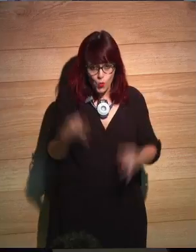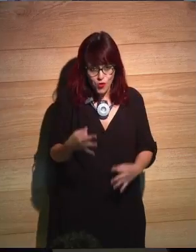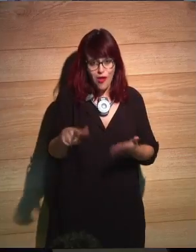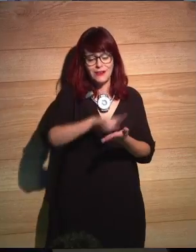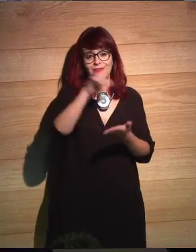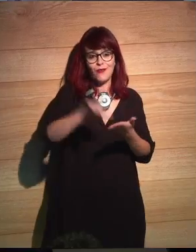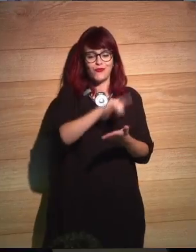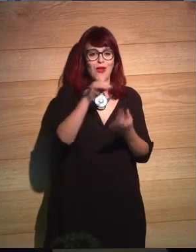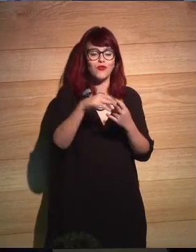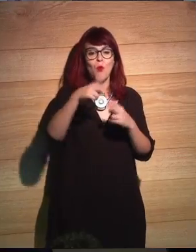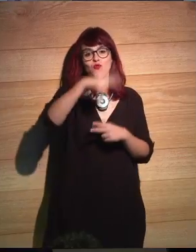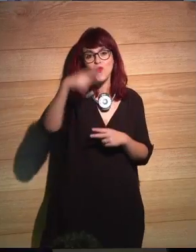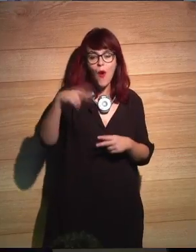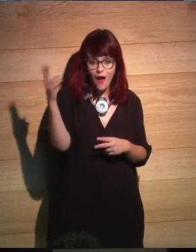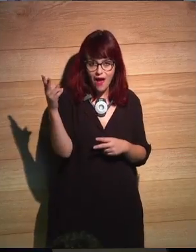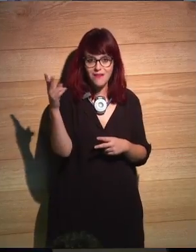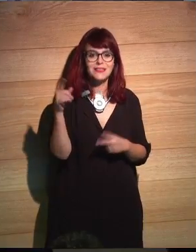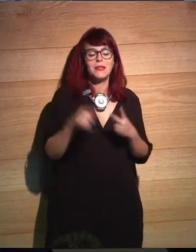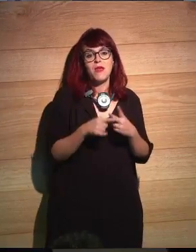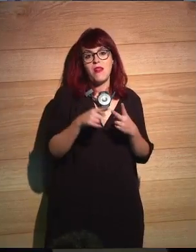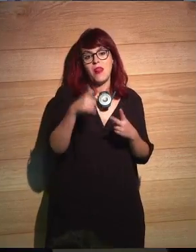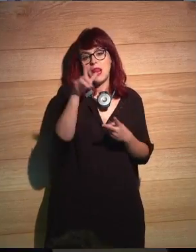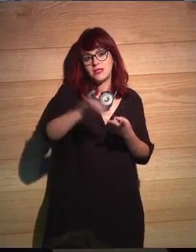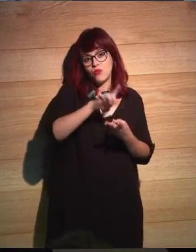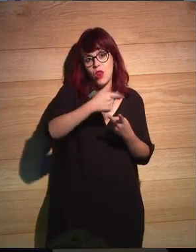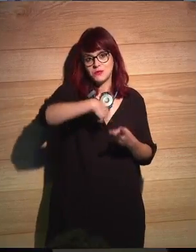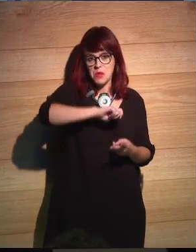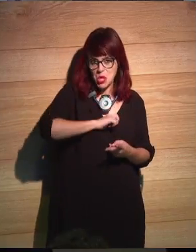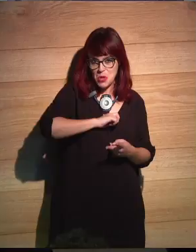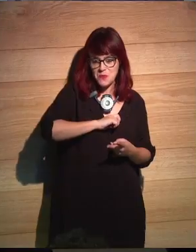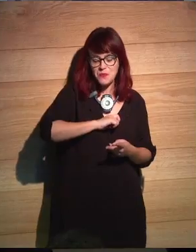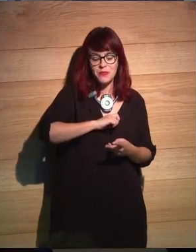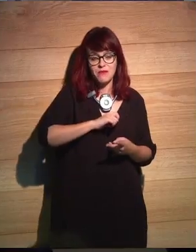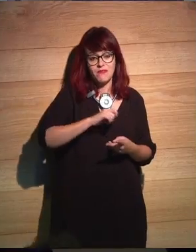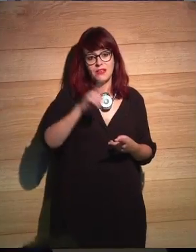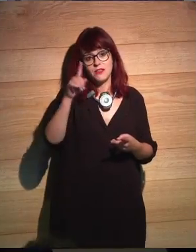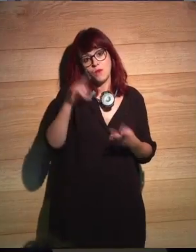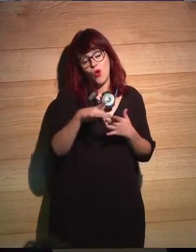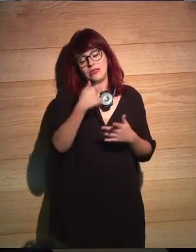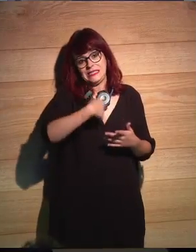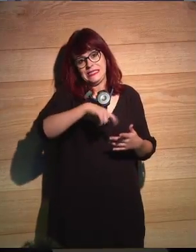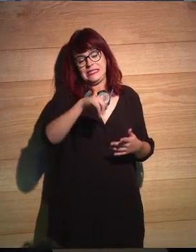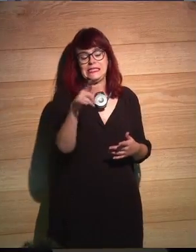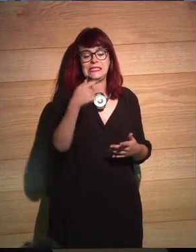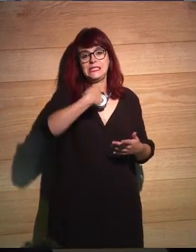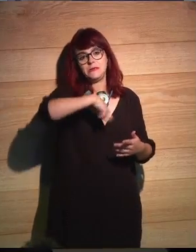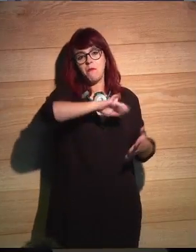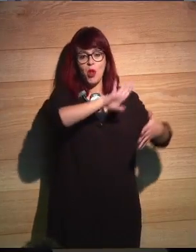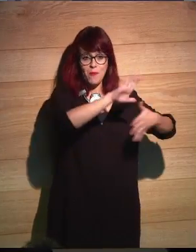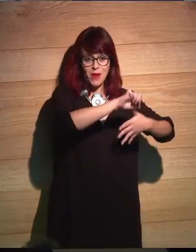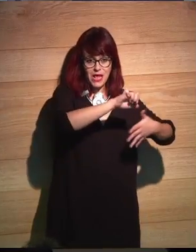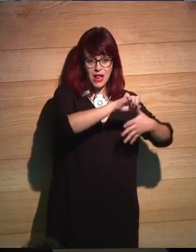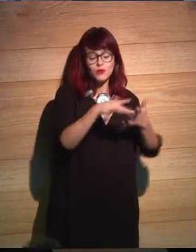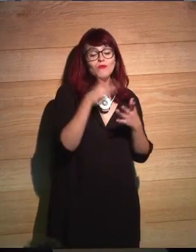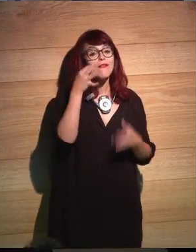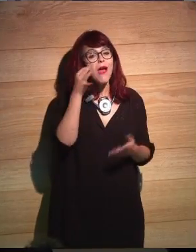some new ones. Literature, Norwegian literature, and also Spanish and